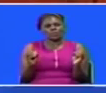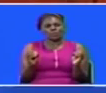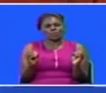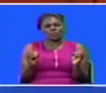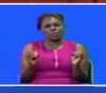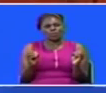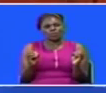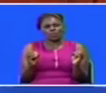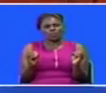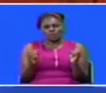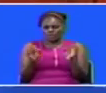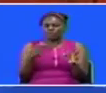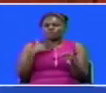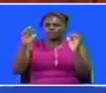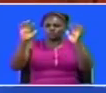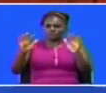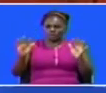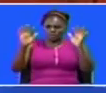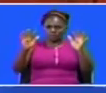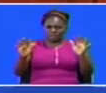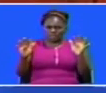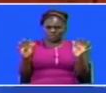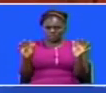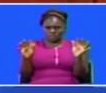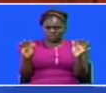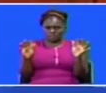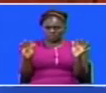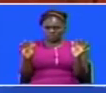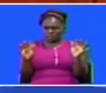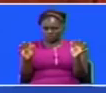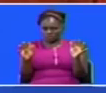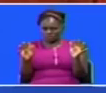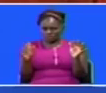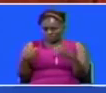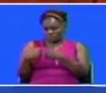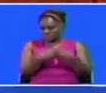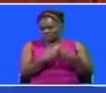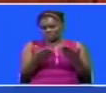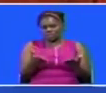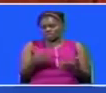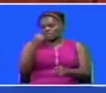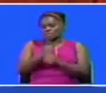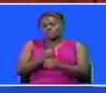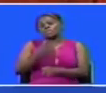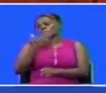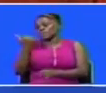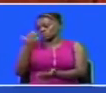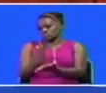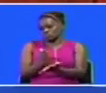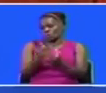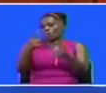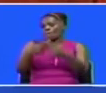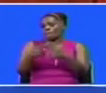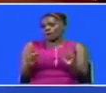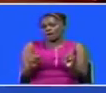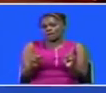if you have to campaign in the whole country with 70 million, then you know, you see the challenge we had. But we did our best, despite the